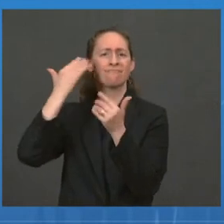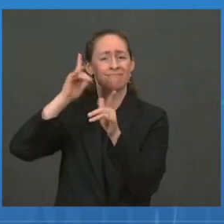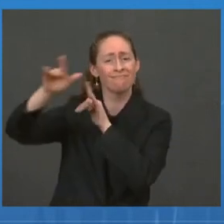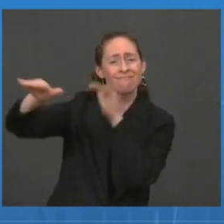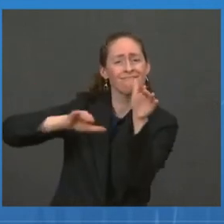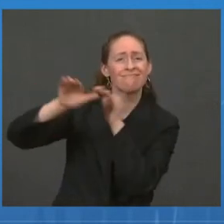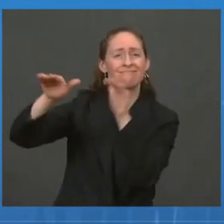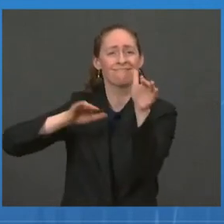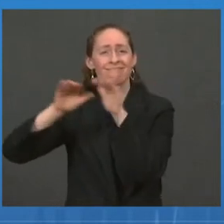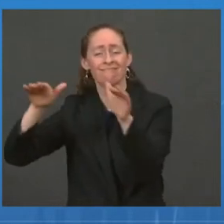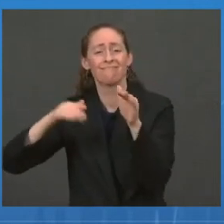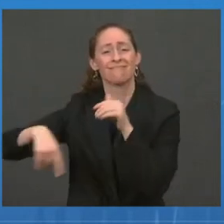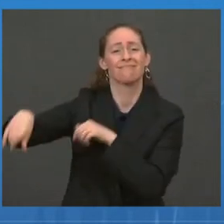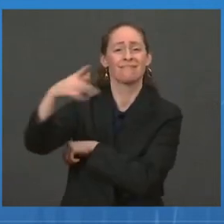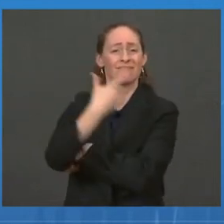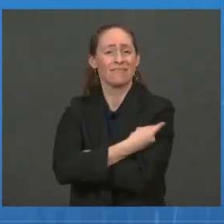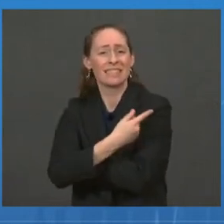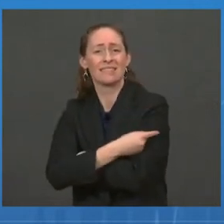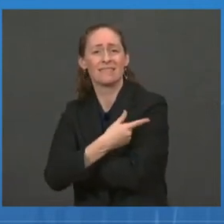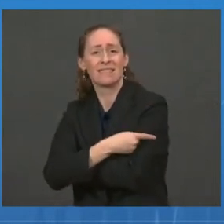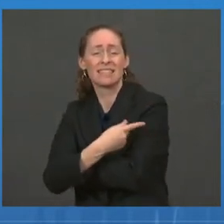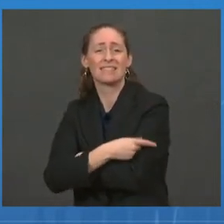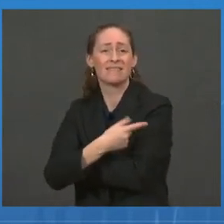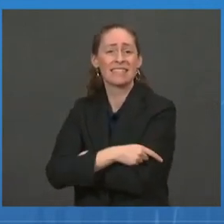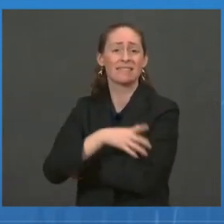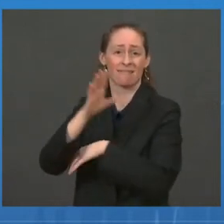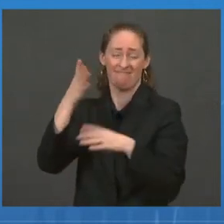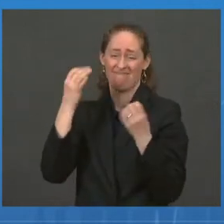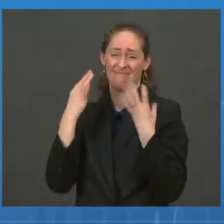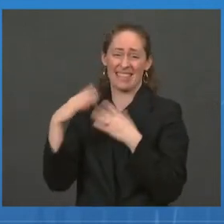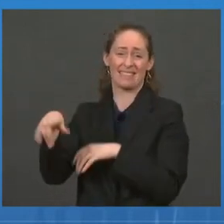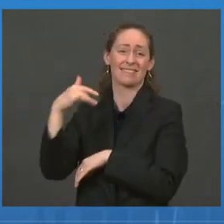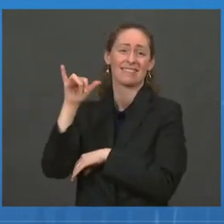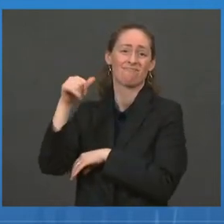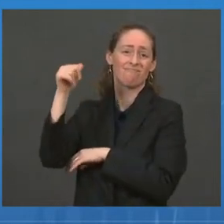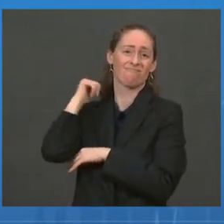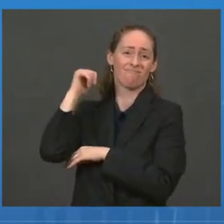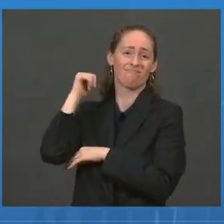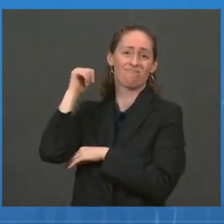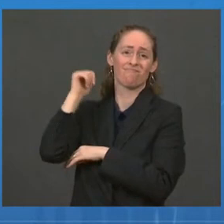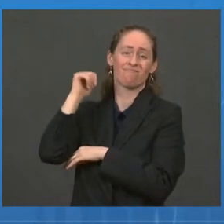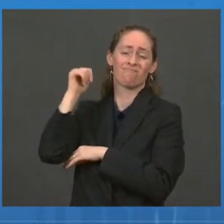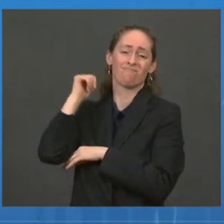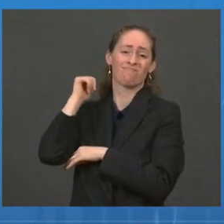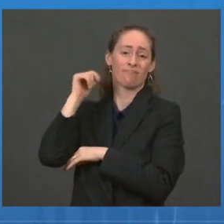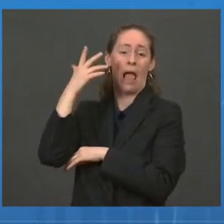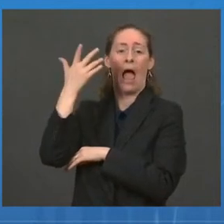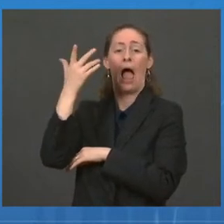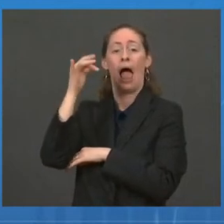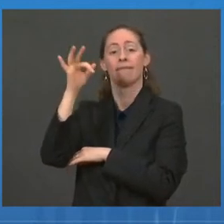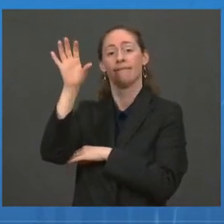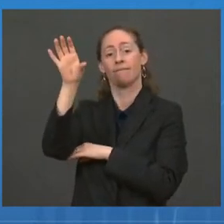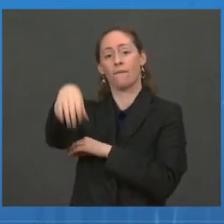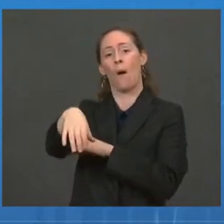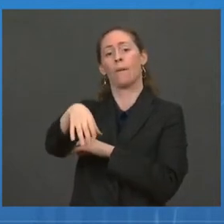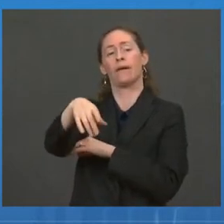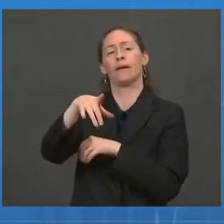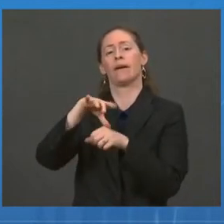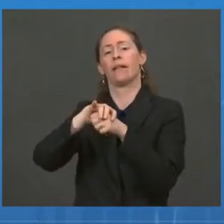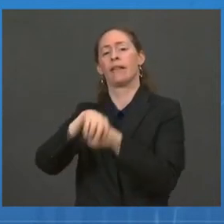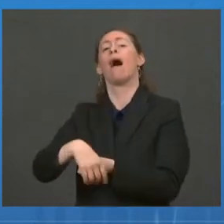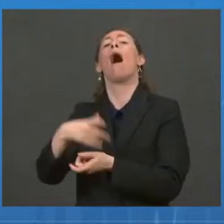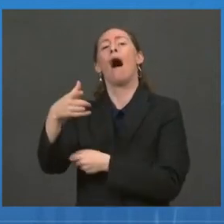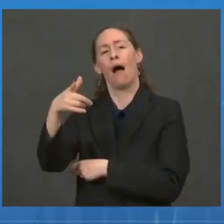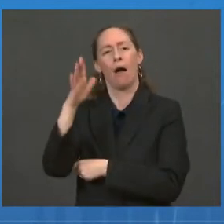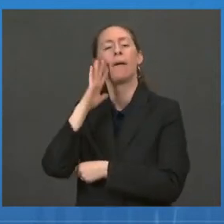sort of a step of changing the definition of fully vaccinated if boosters are as important as you say they are to prevent against you know